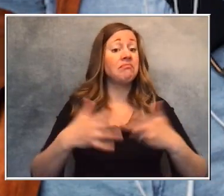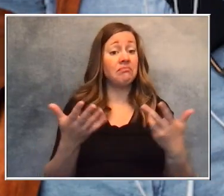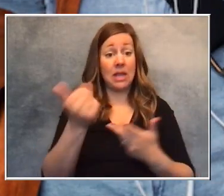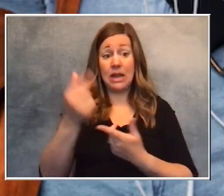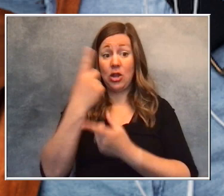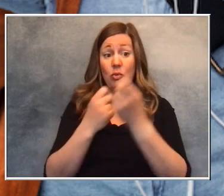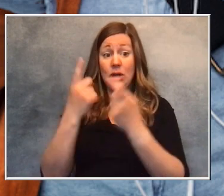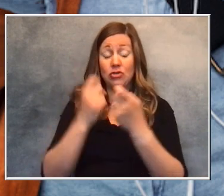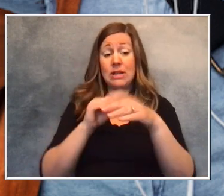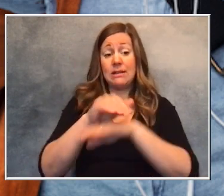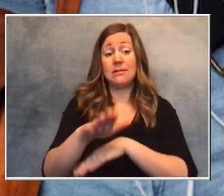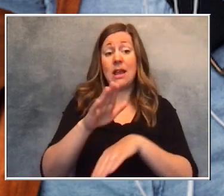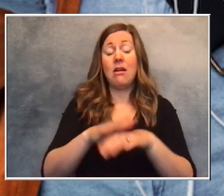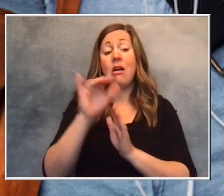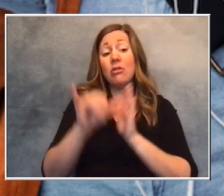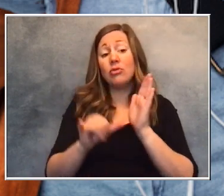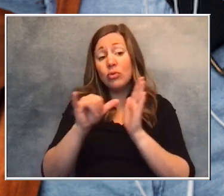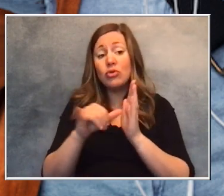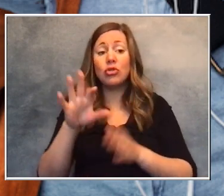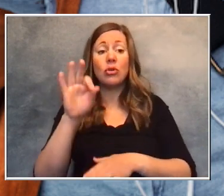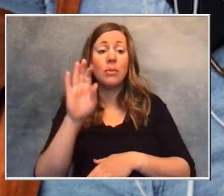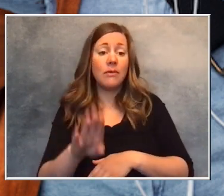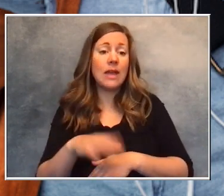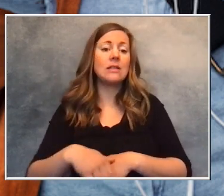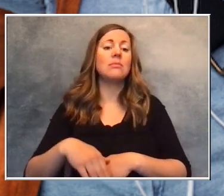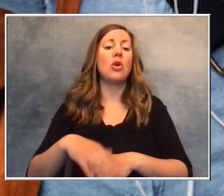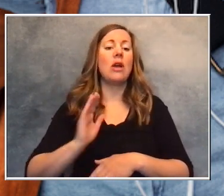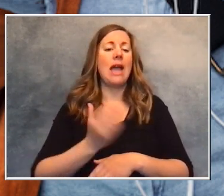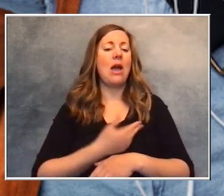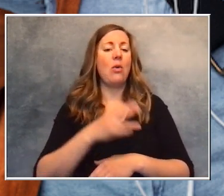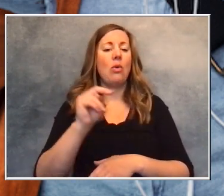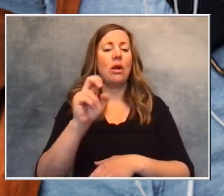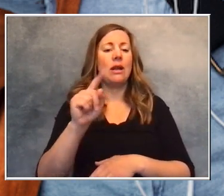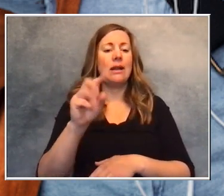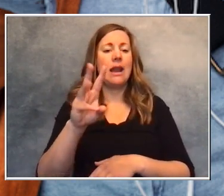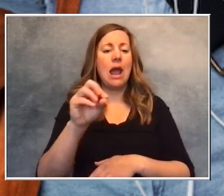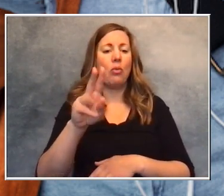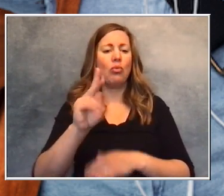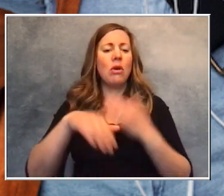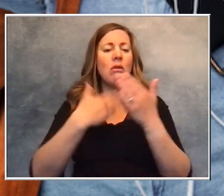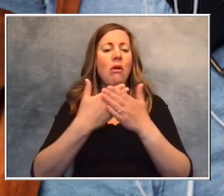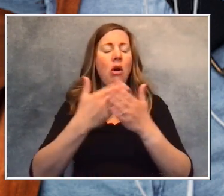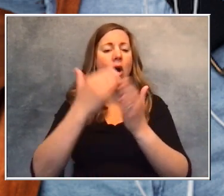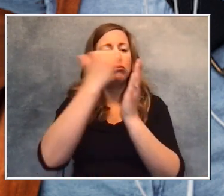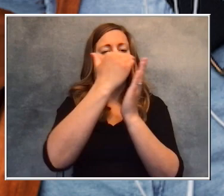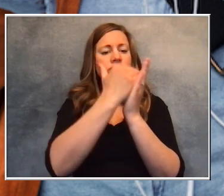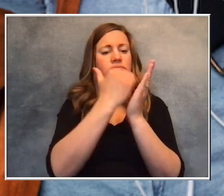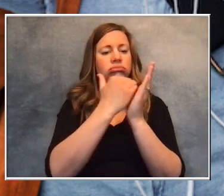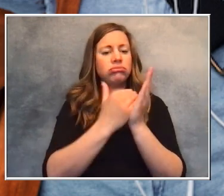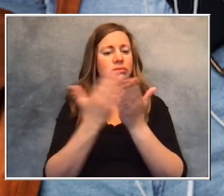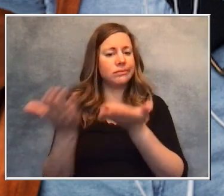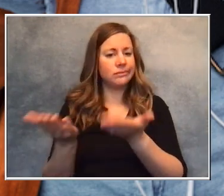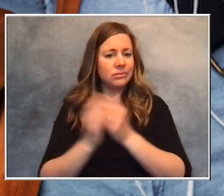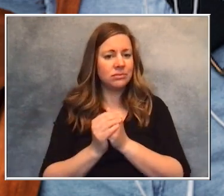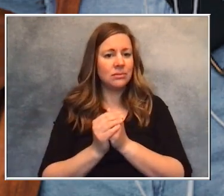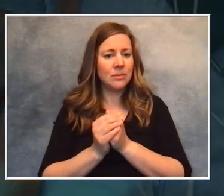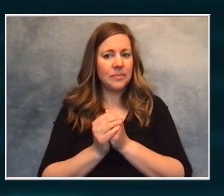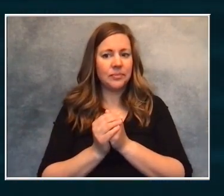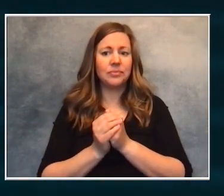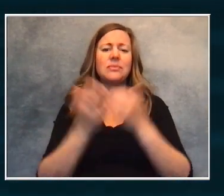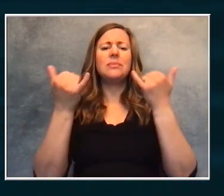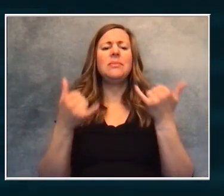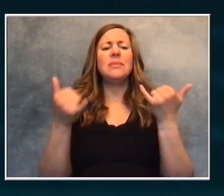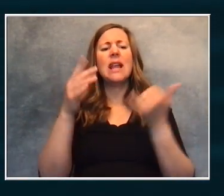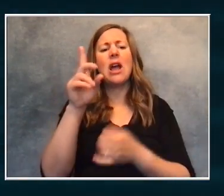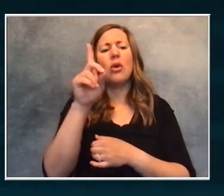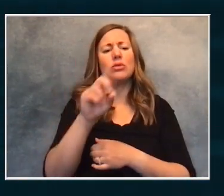us on YouTube, Facebook, the Medical News Network, and you can find the links right here on our screen. We're going to turn to Dr. Dana Hawkinson, Medical Director,